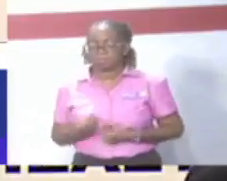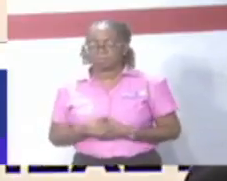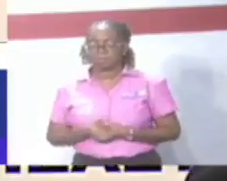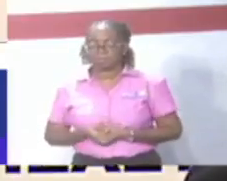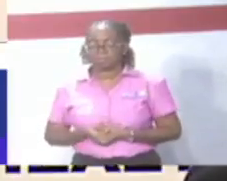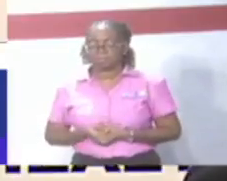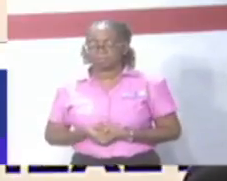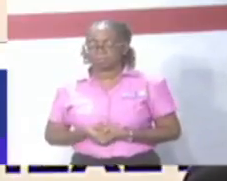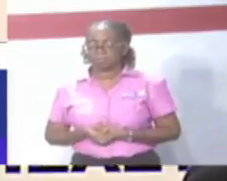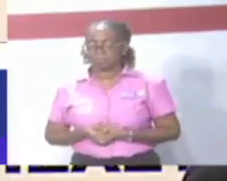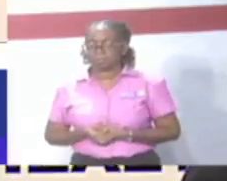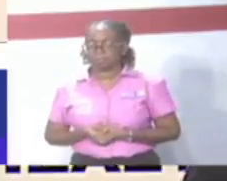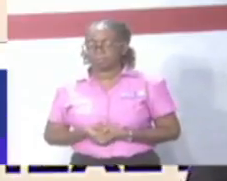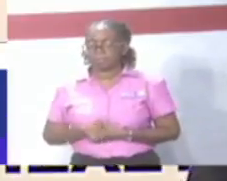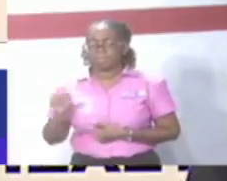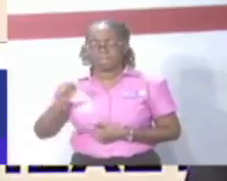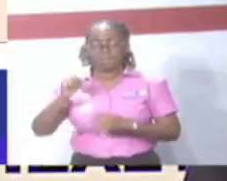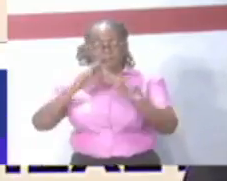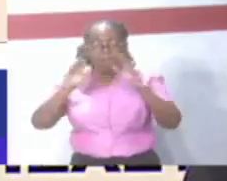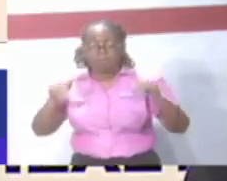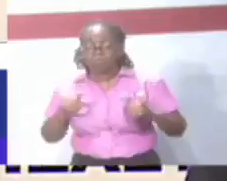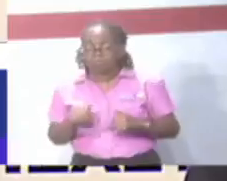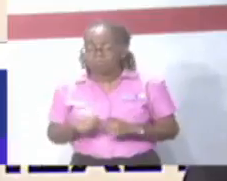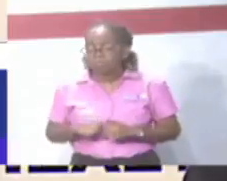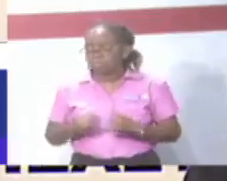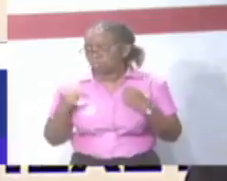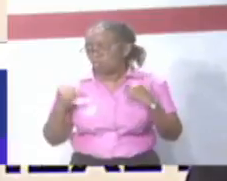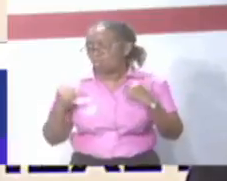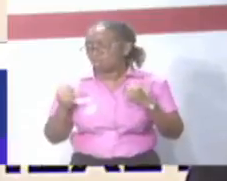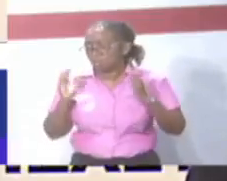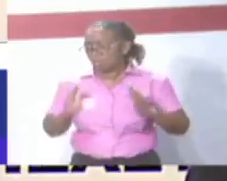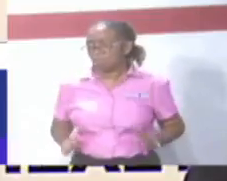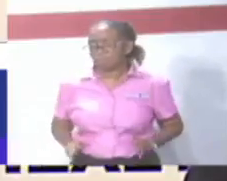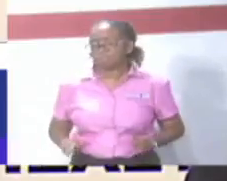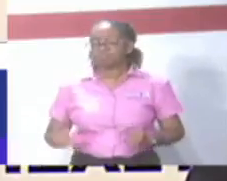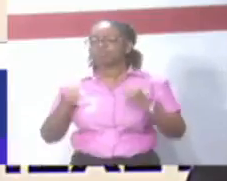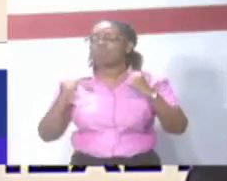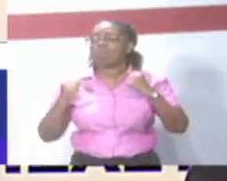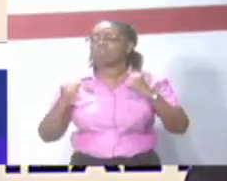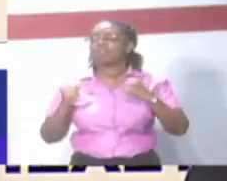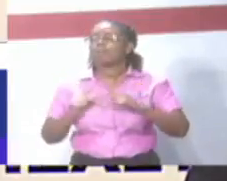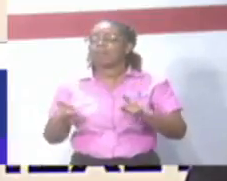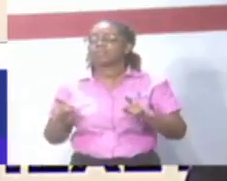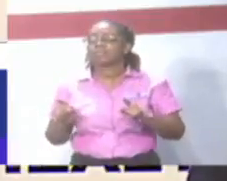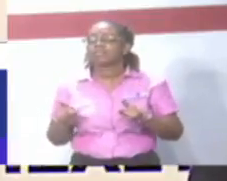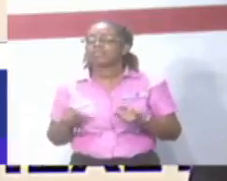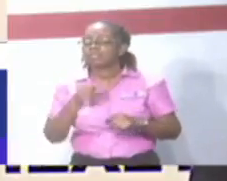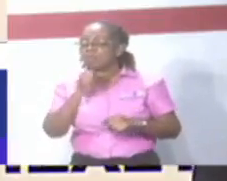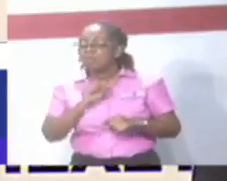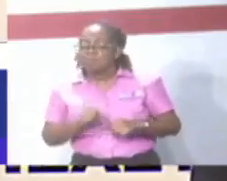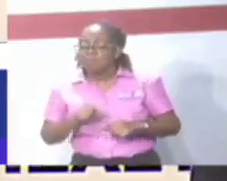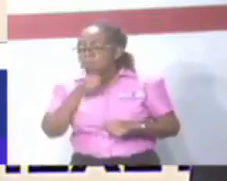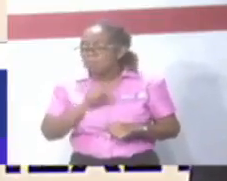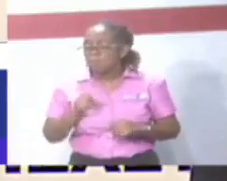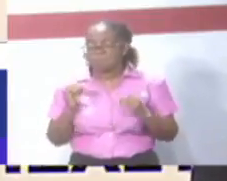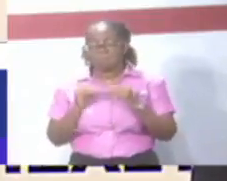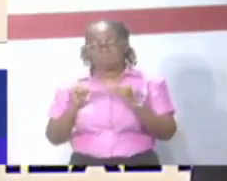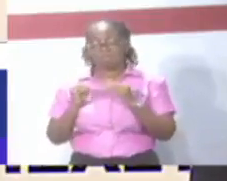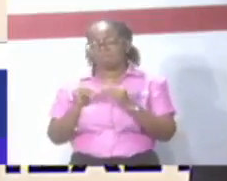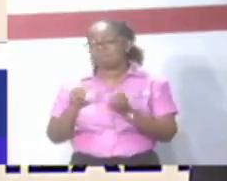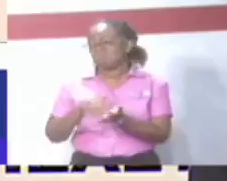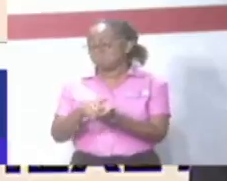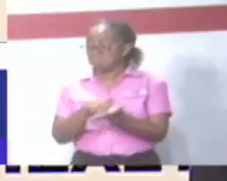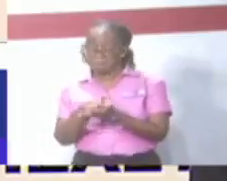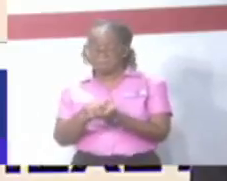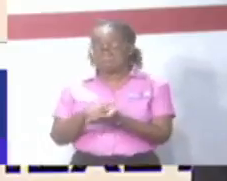your house is nice and strong. But as you get older, older house, things fall into disrepair. This thief, the virus